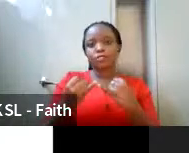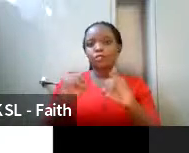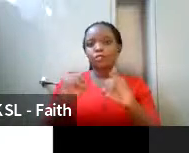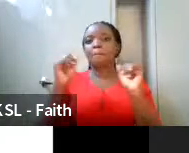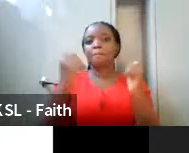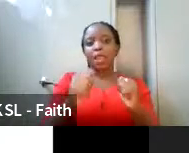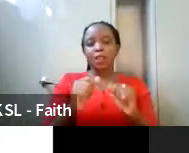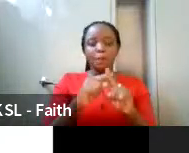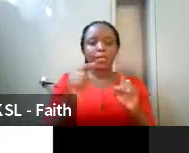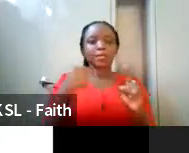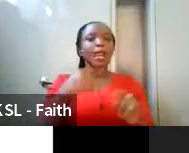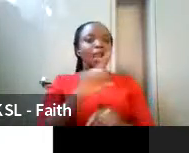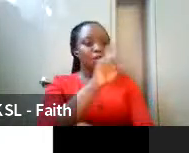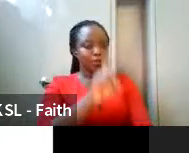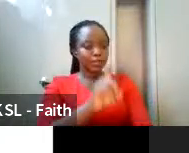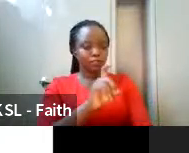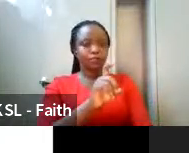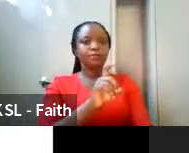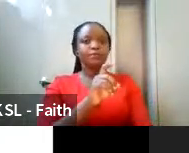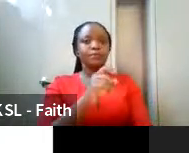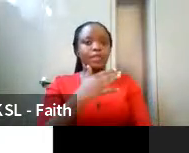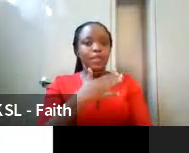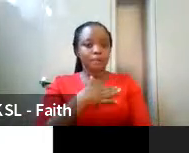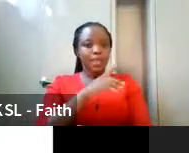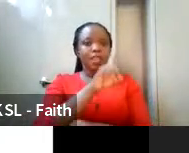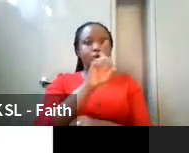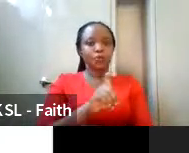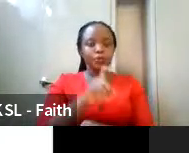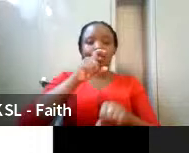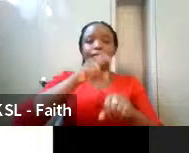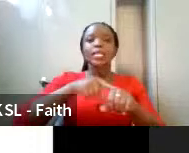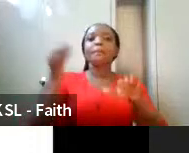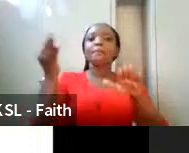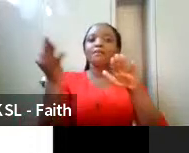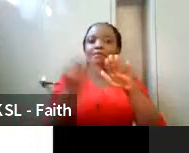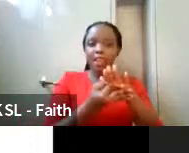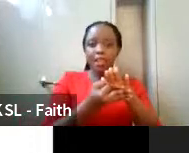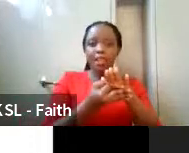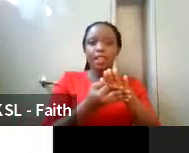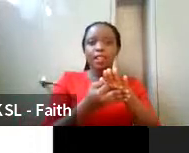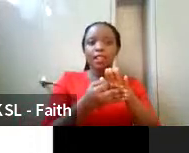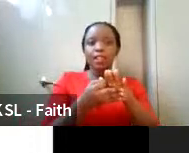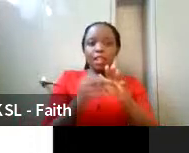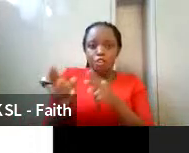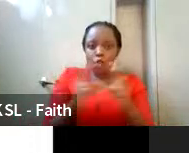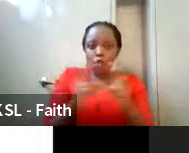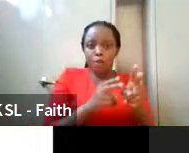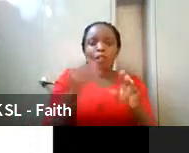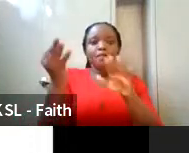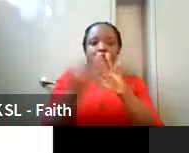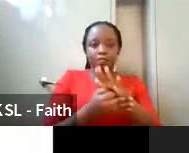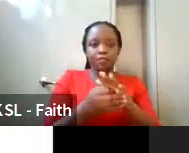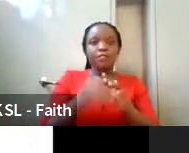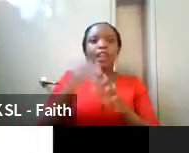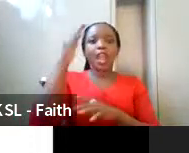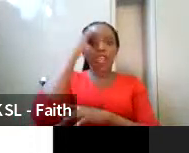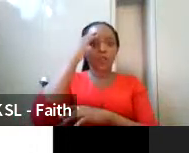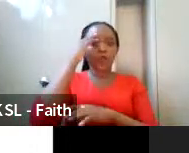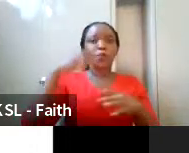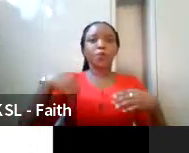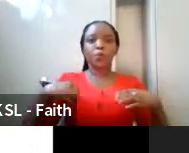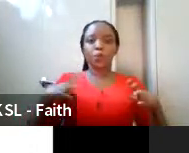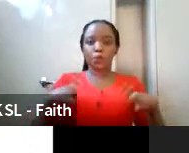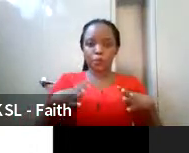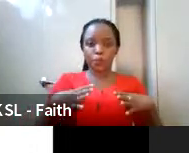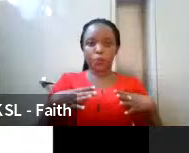My question is at the point of filing returns. Yes, the auto-populated invoices